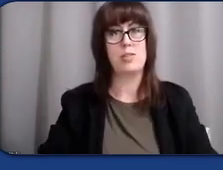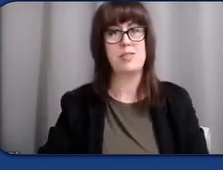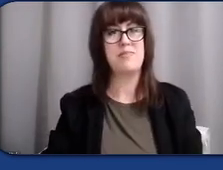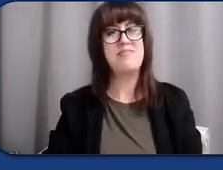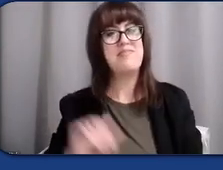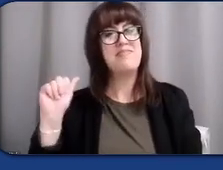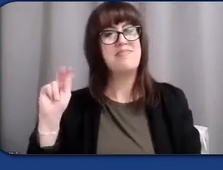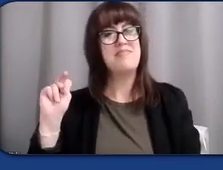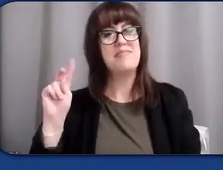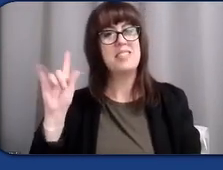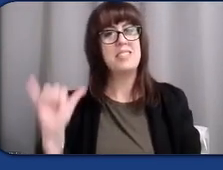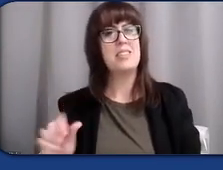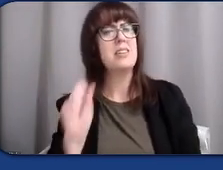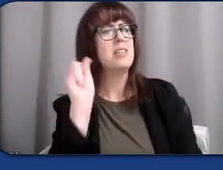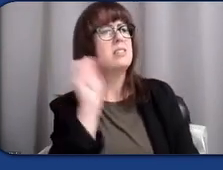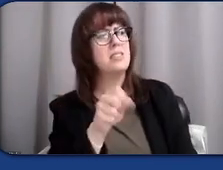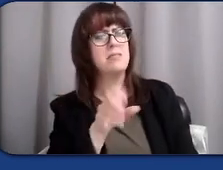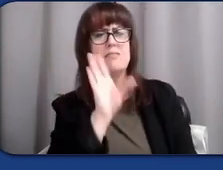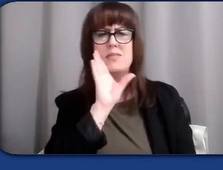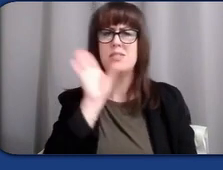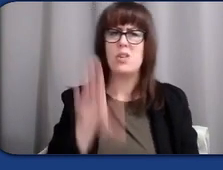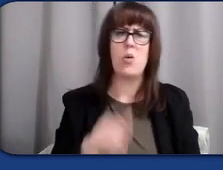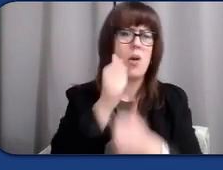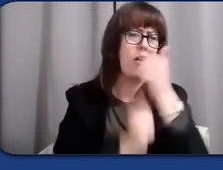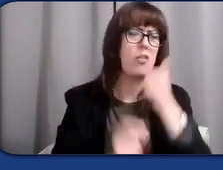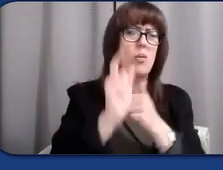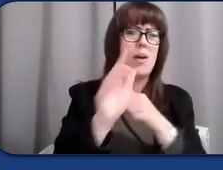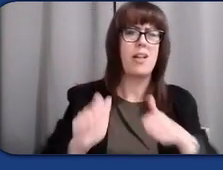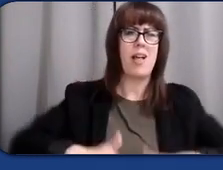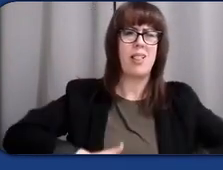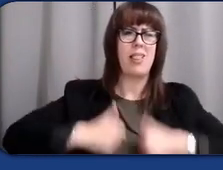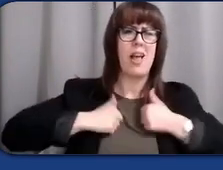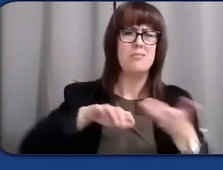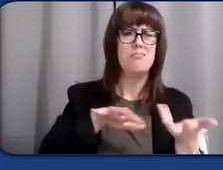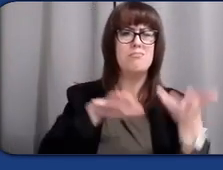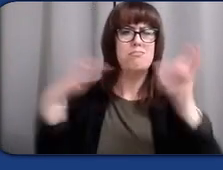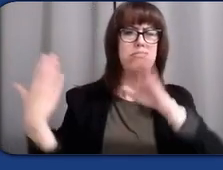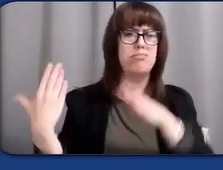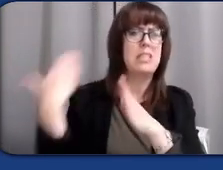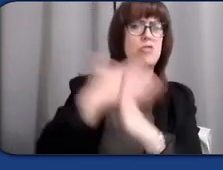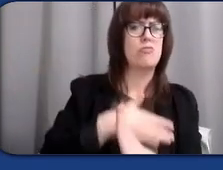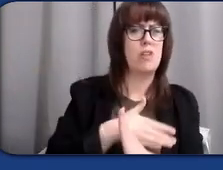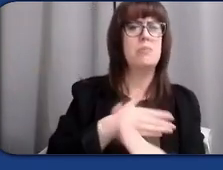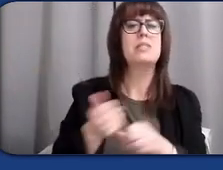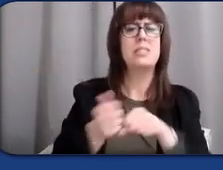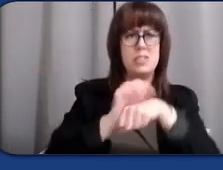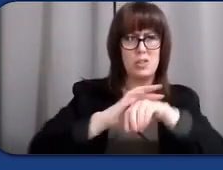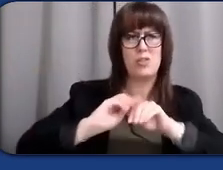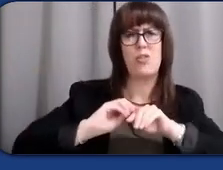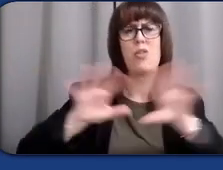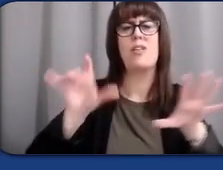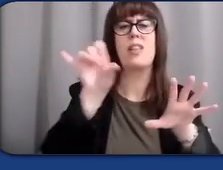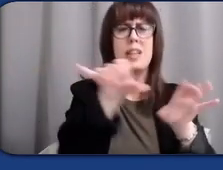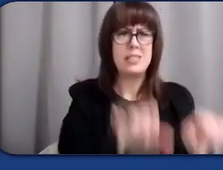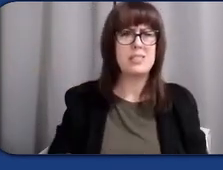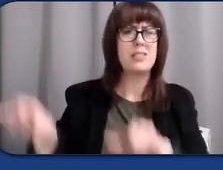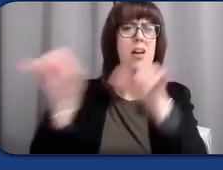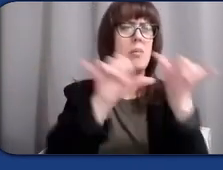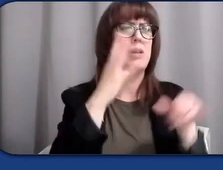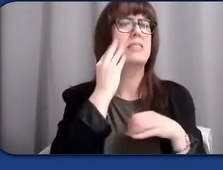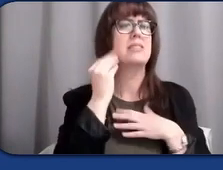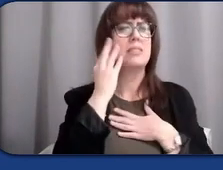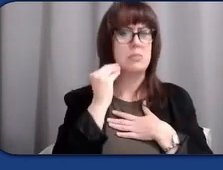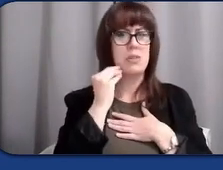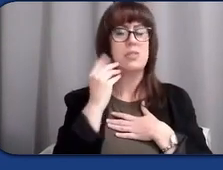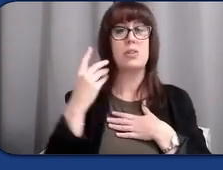know, everyone had their lives interrupted by COVID. And so it's, you know, not an uncommon story to hear that that's how this all started,